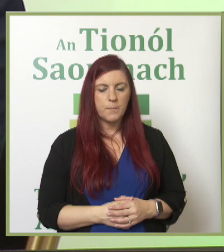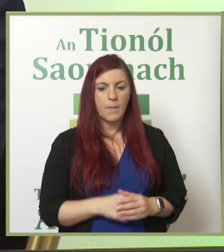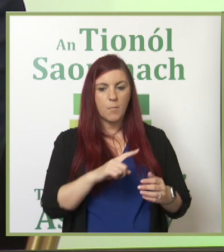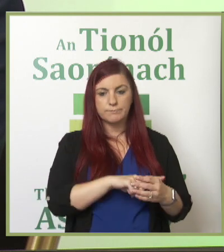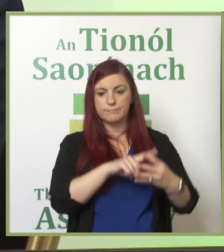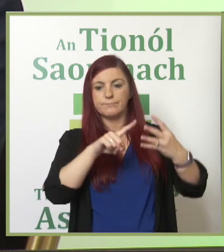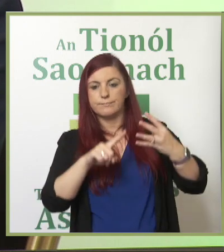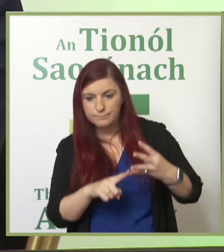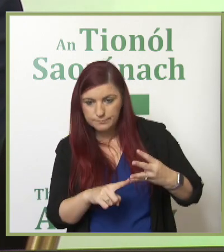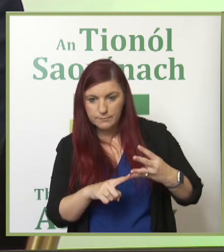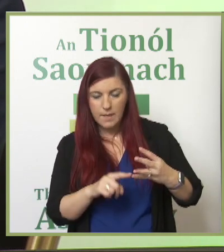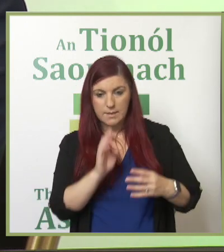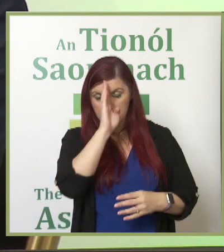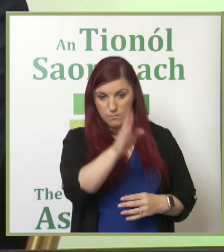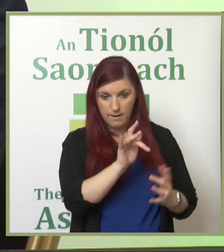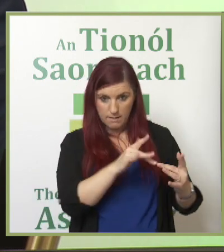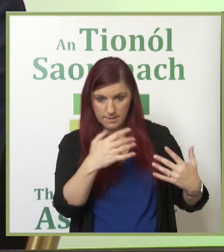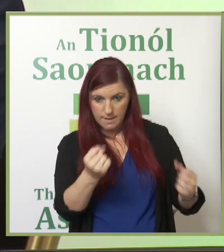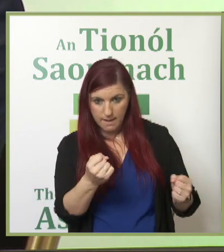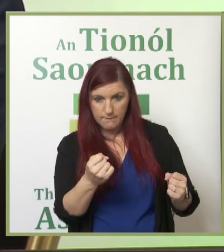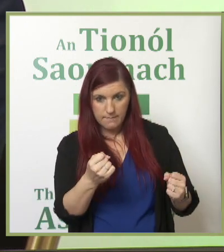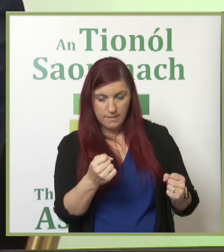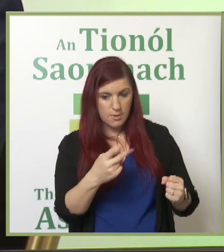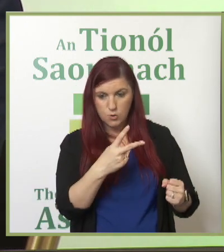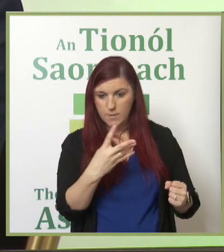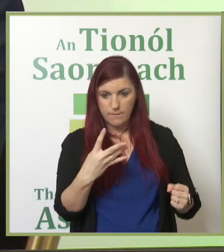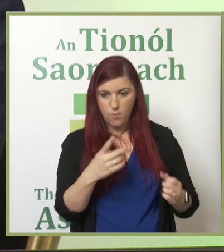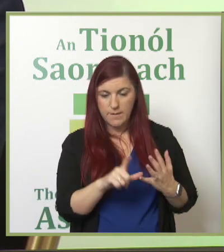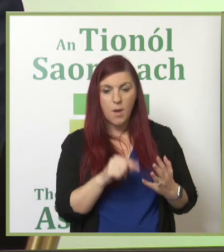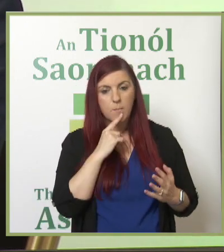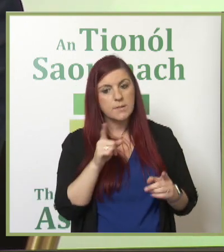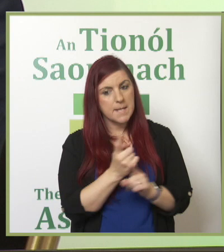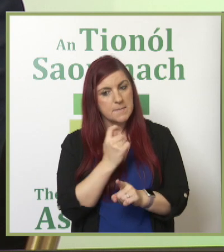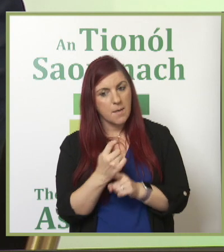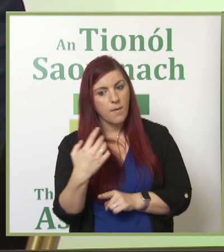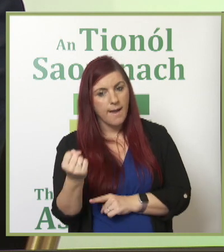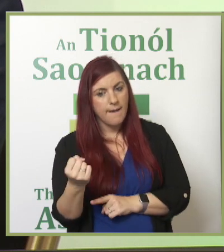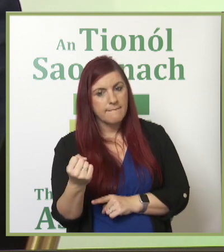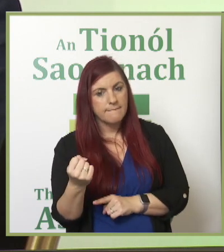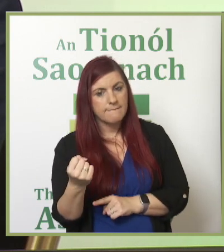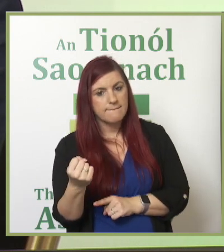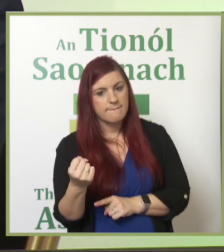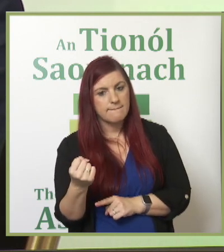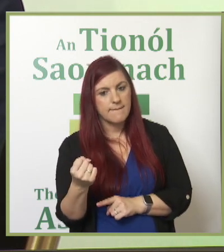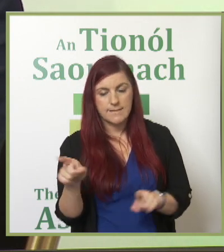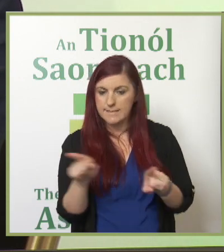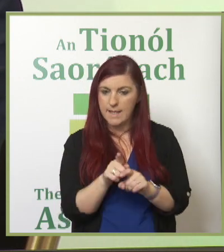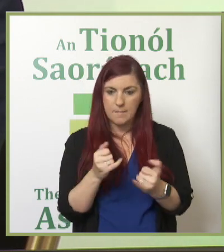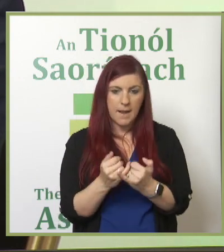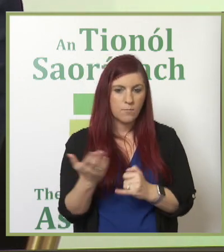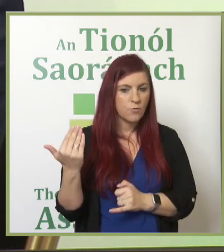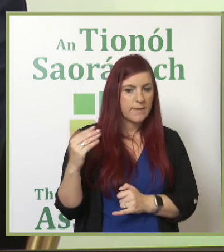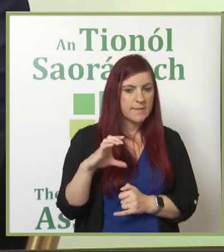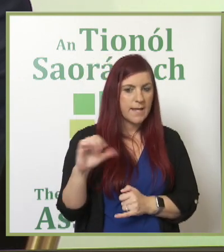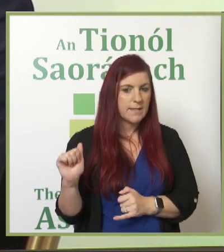that sort of direct contact, which is available to you 24/7, we also, as previous Citizens' Assemblies have